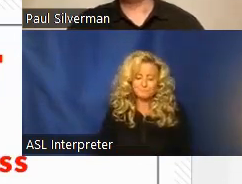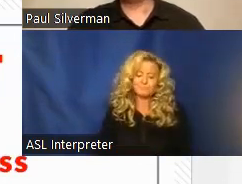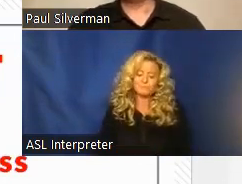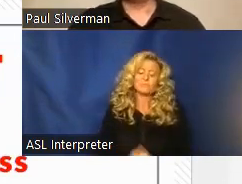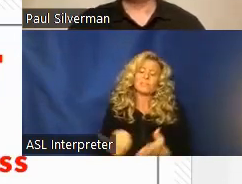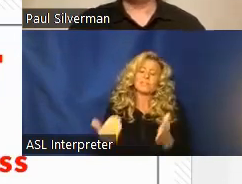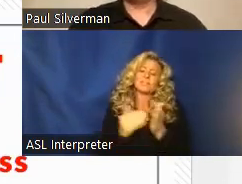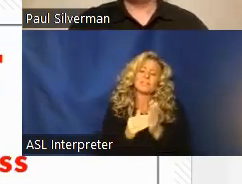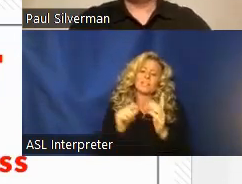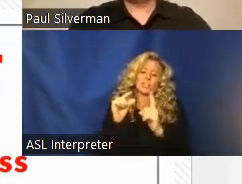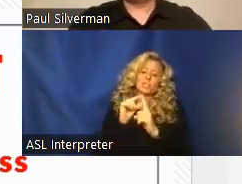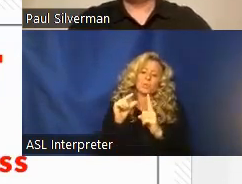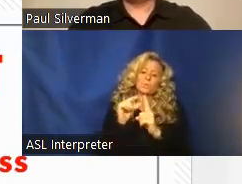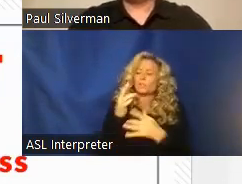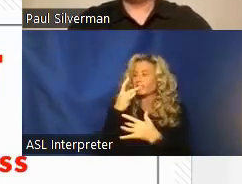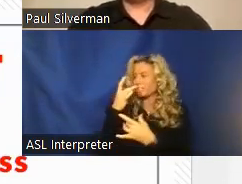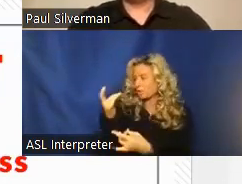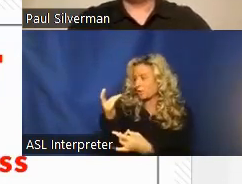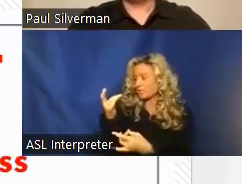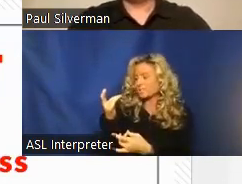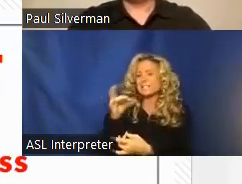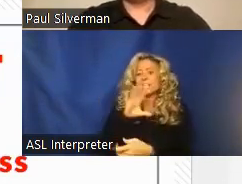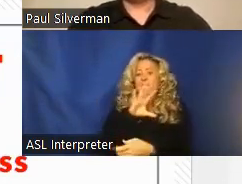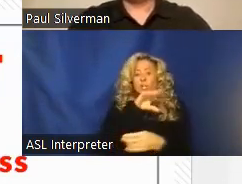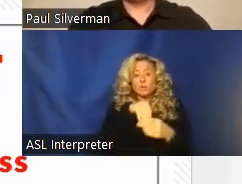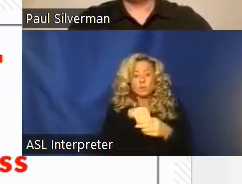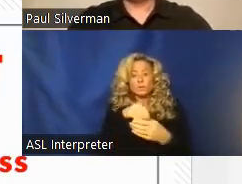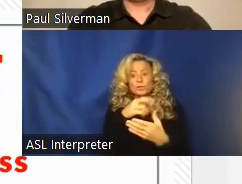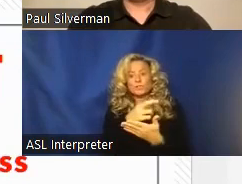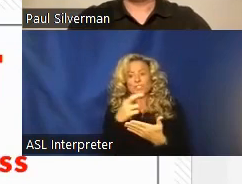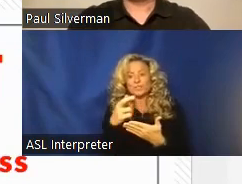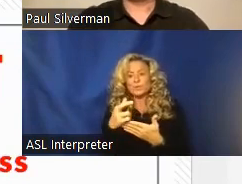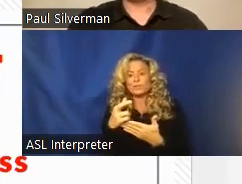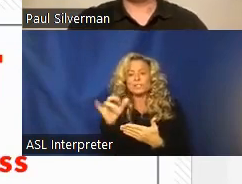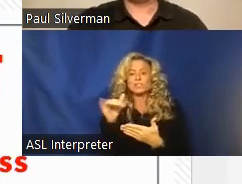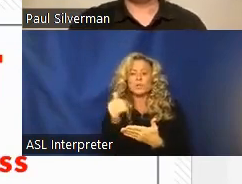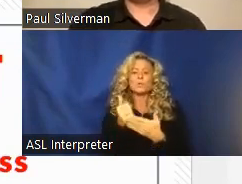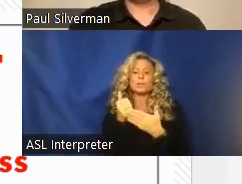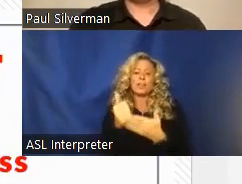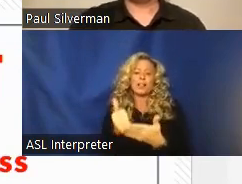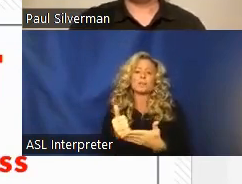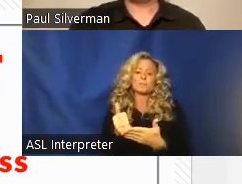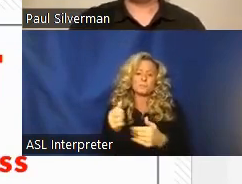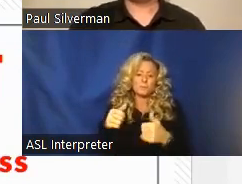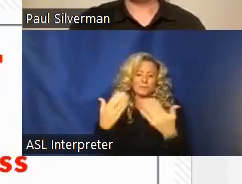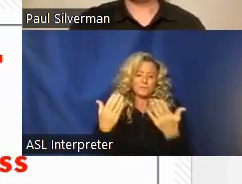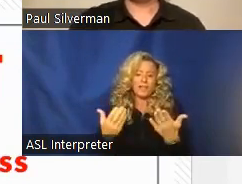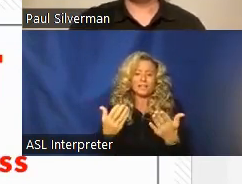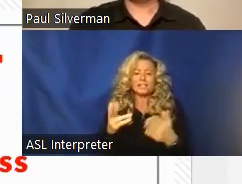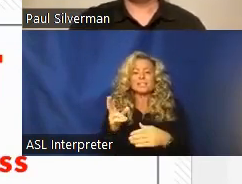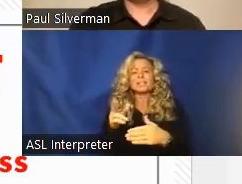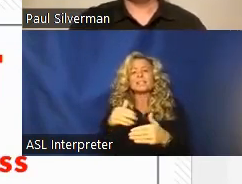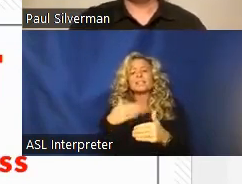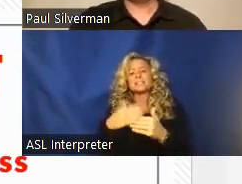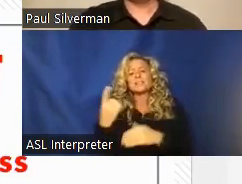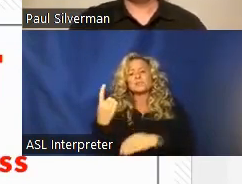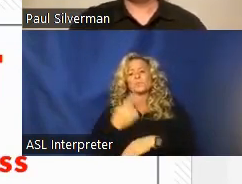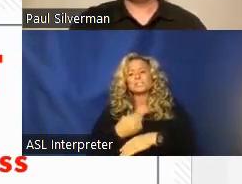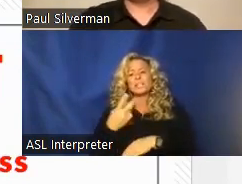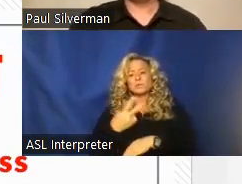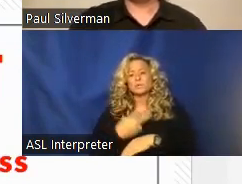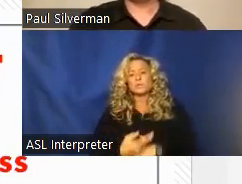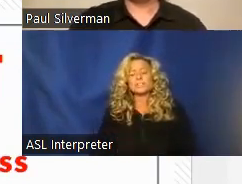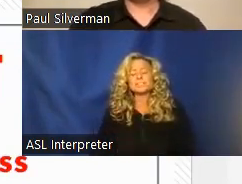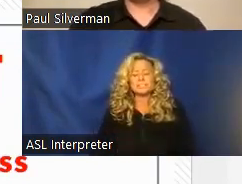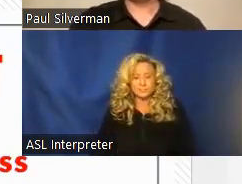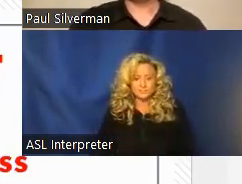word interested and your email if you'd like these inclusion resources, and we'll be happy to provide them to you in the next day or so. And for